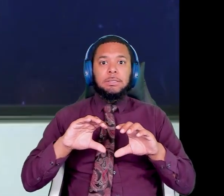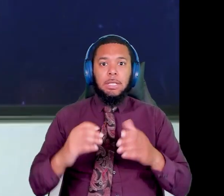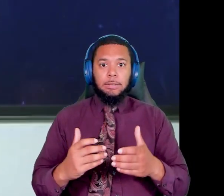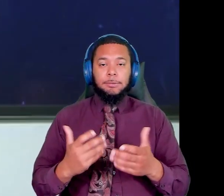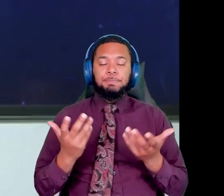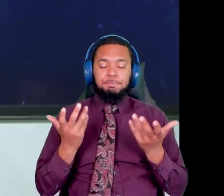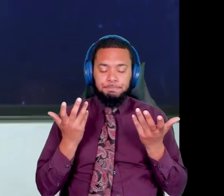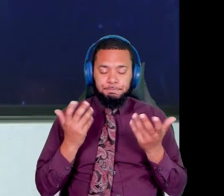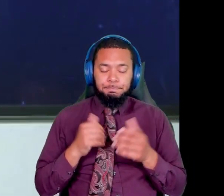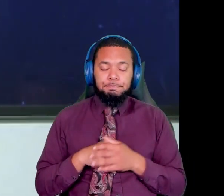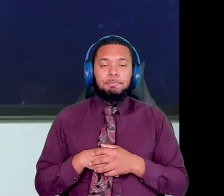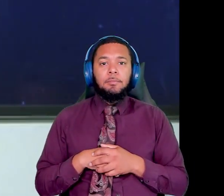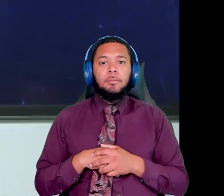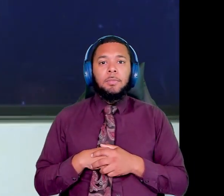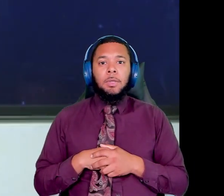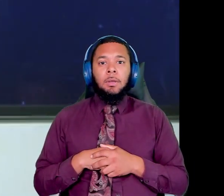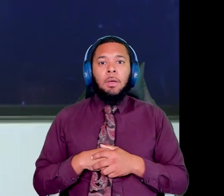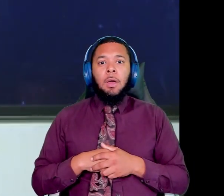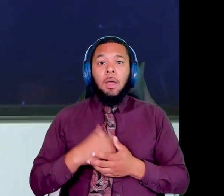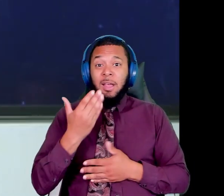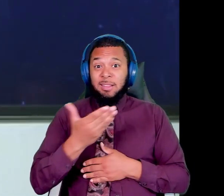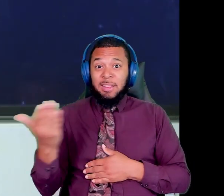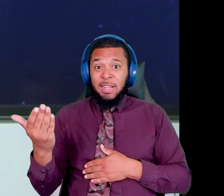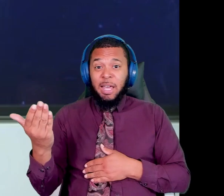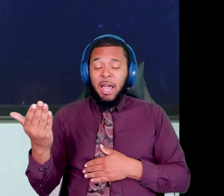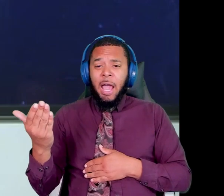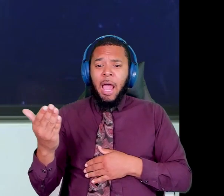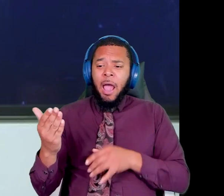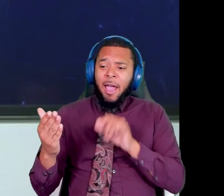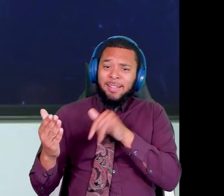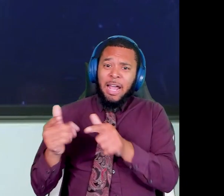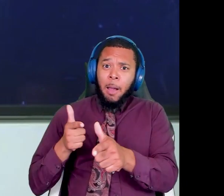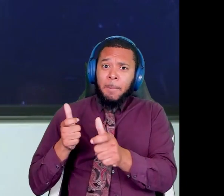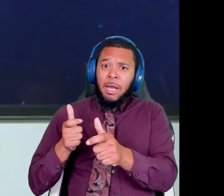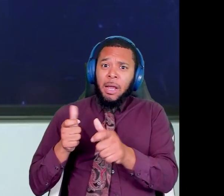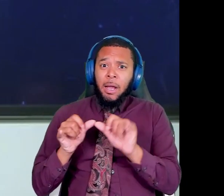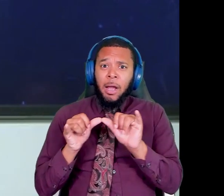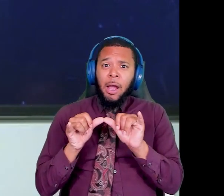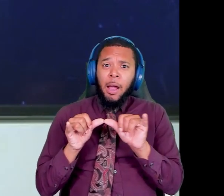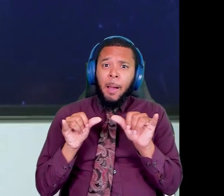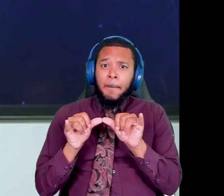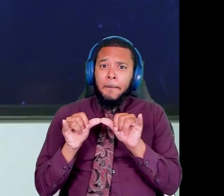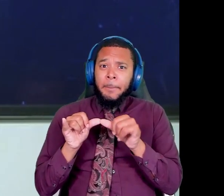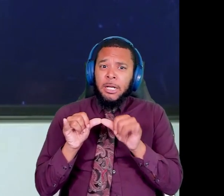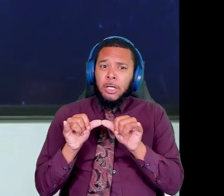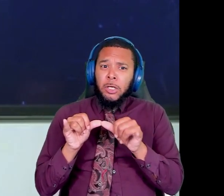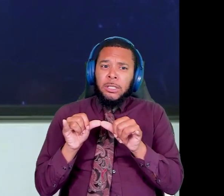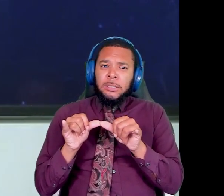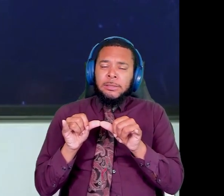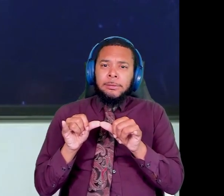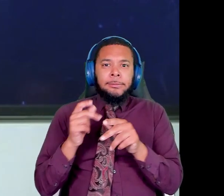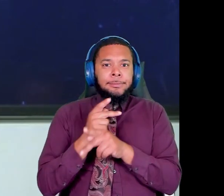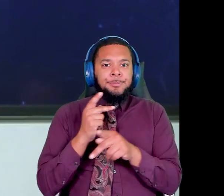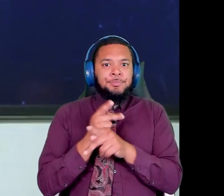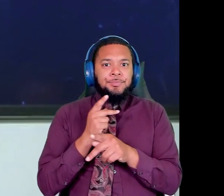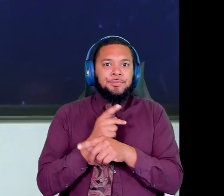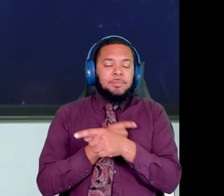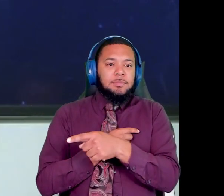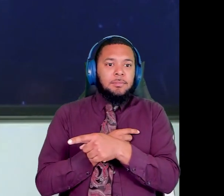the speed of an object, and we figure out that it's traveling 50